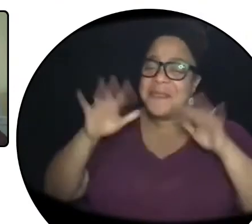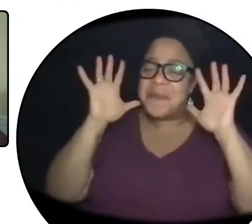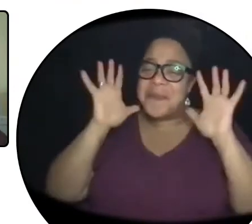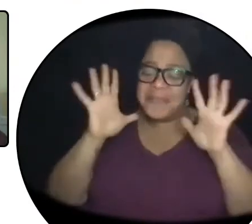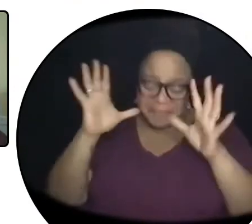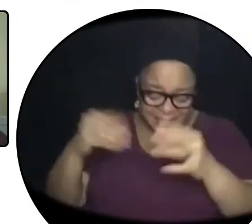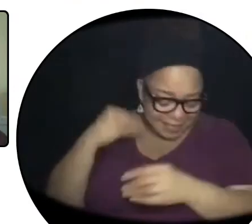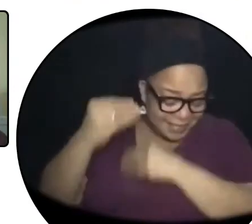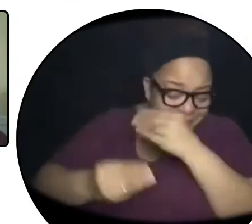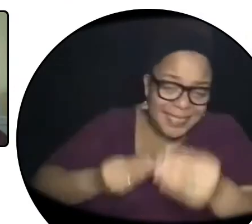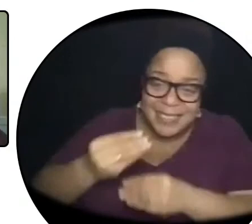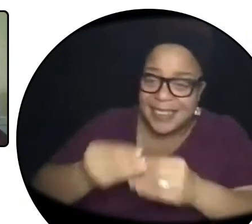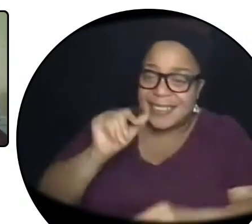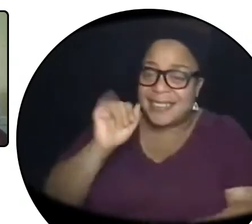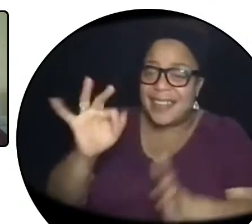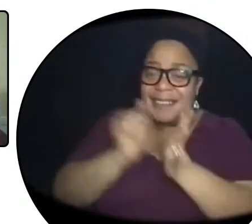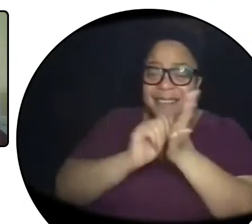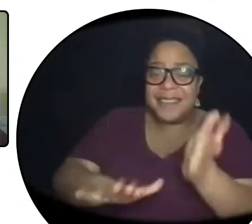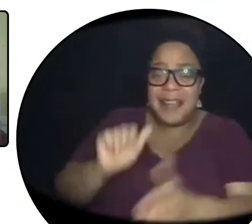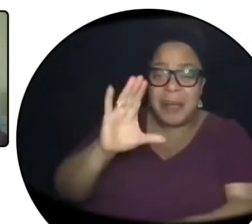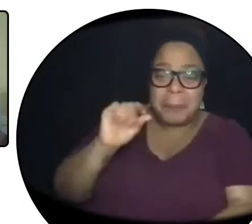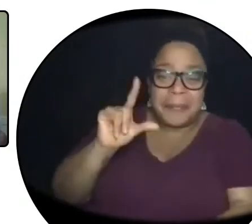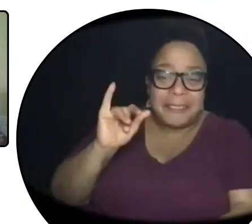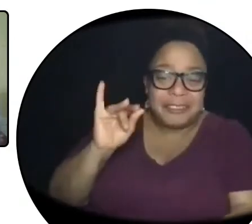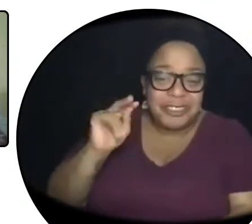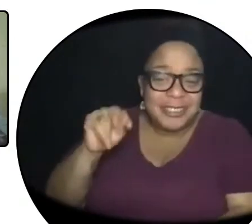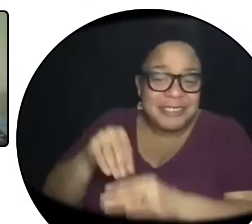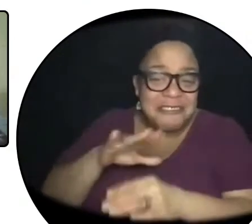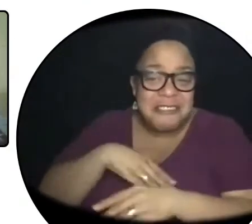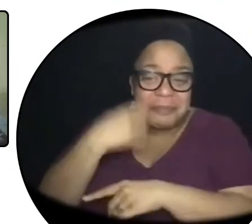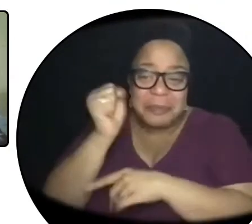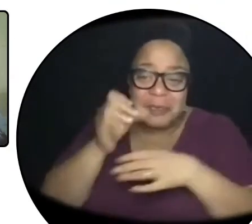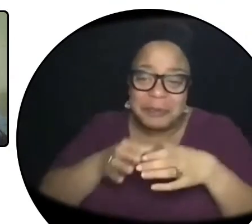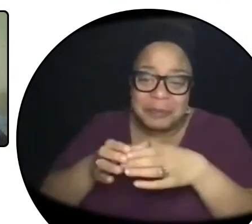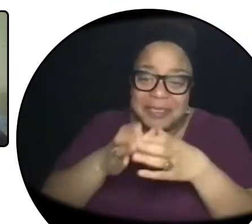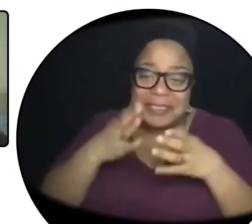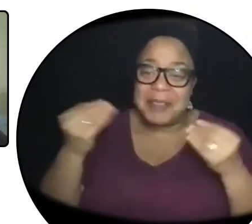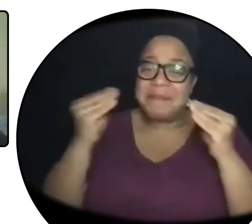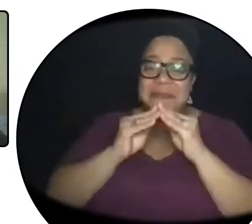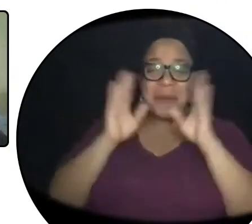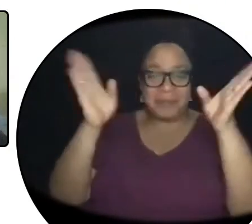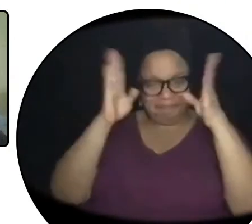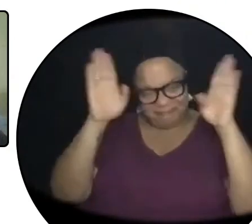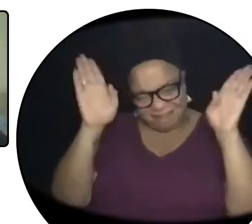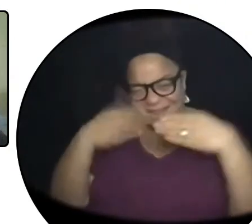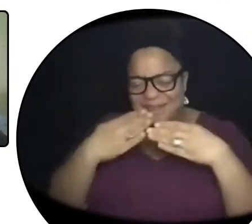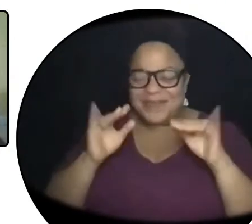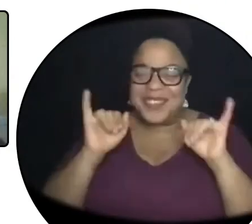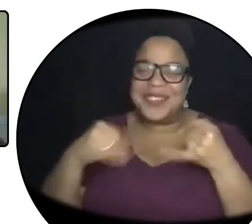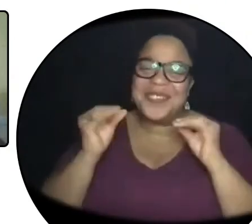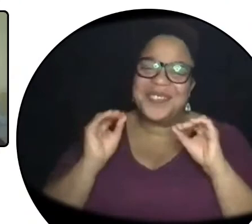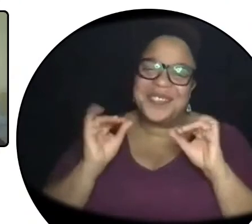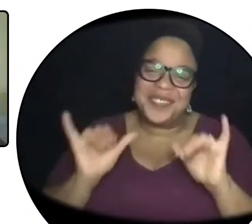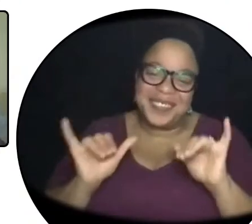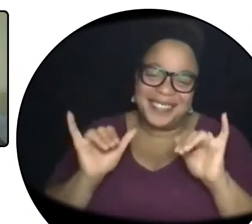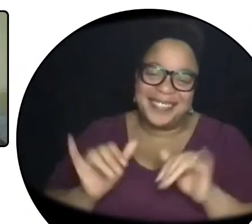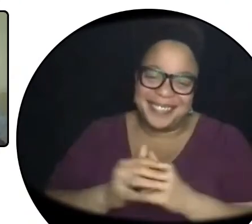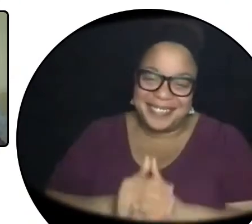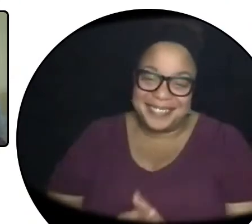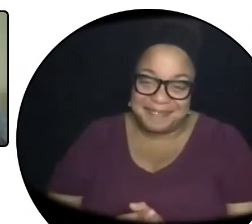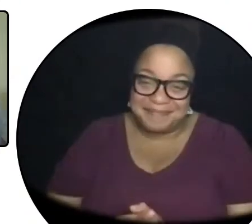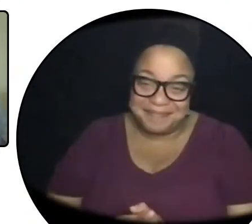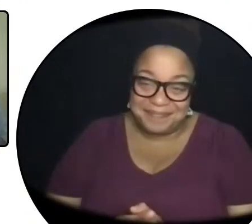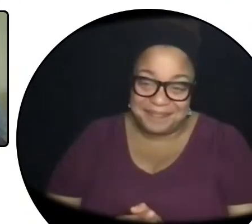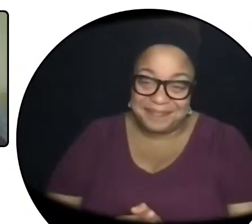have a dance for each decision. So it's I love the fact that all of that, and that's part of the legacy